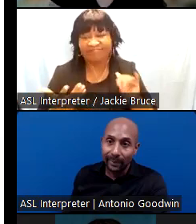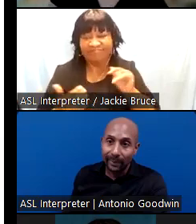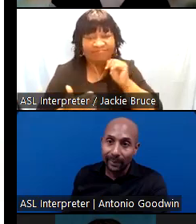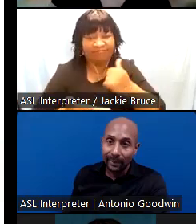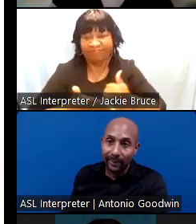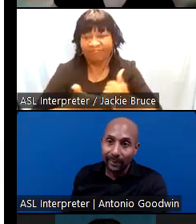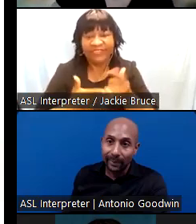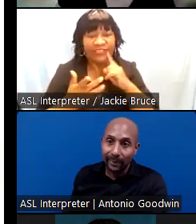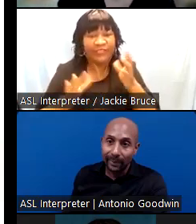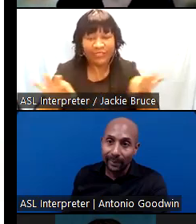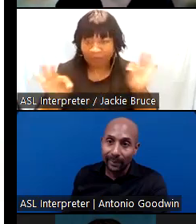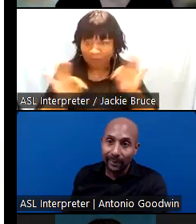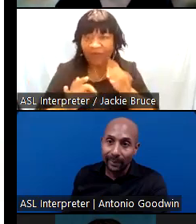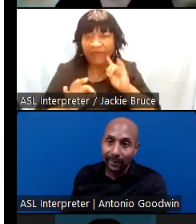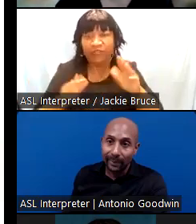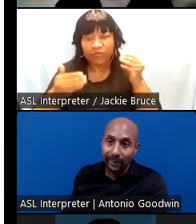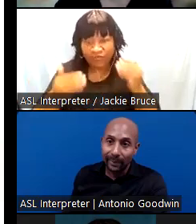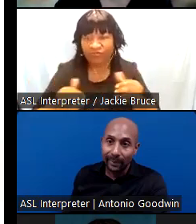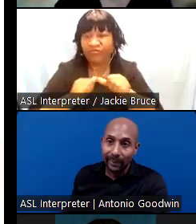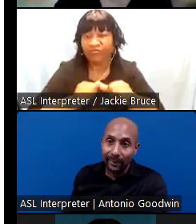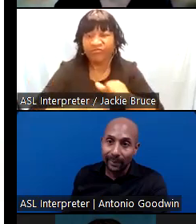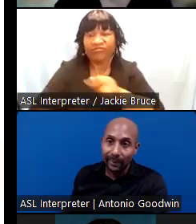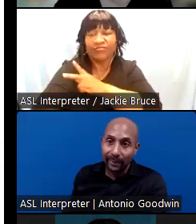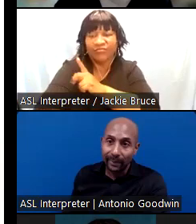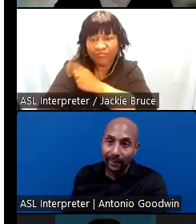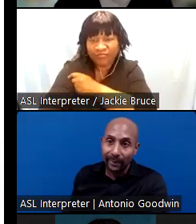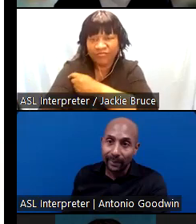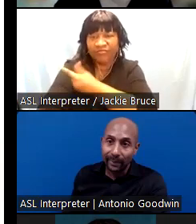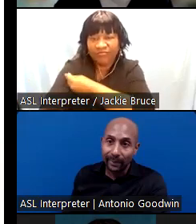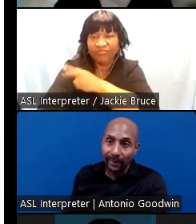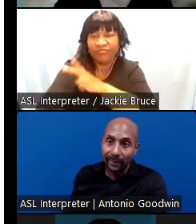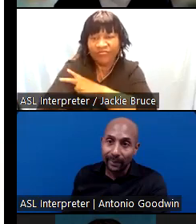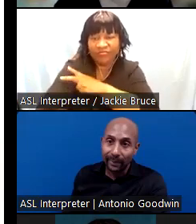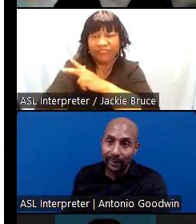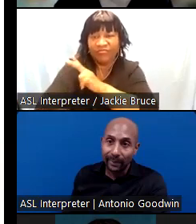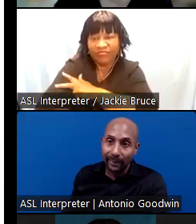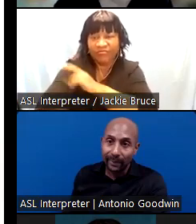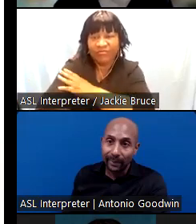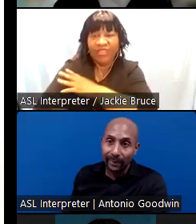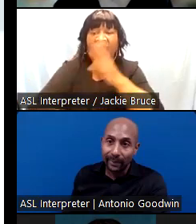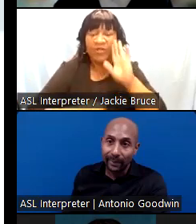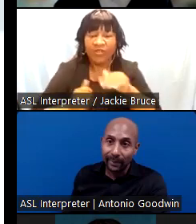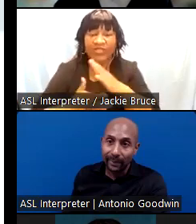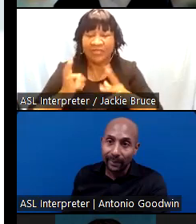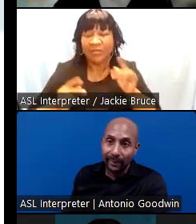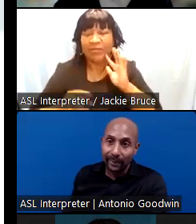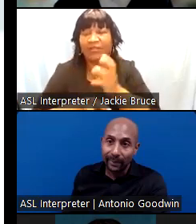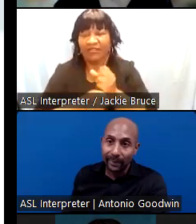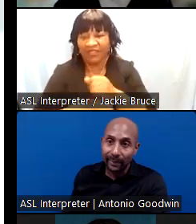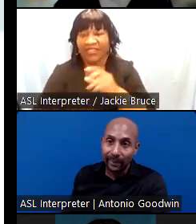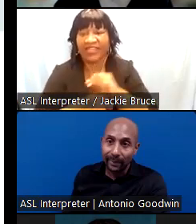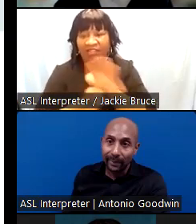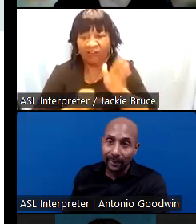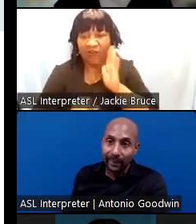really important to continue to stay up to date with the vaccines. We know people will get COVID, but they'll